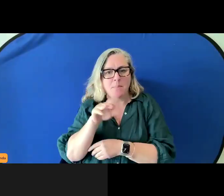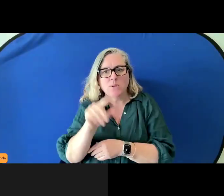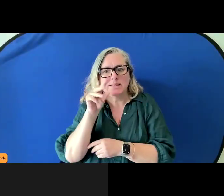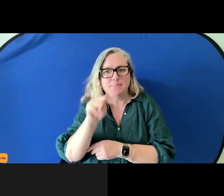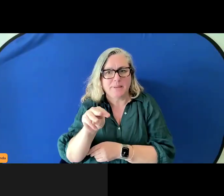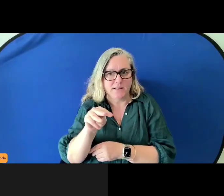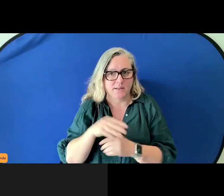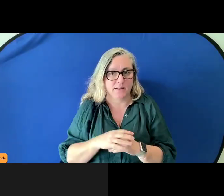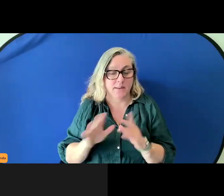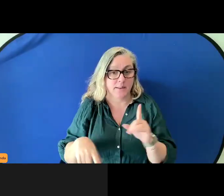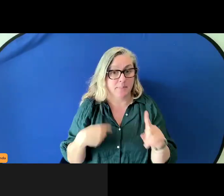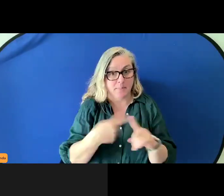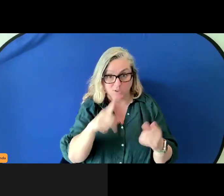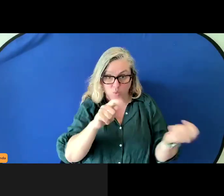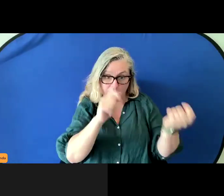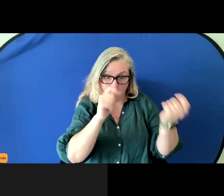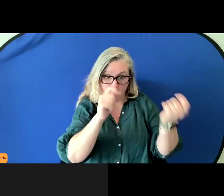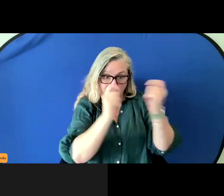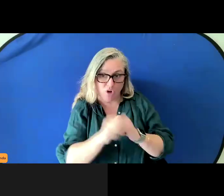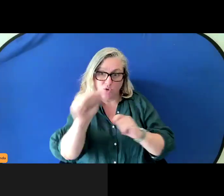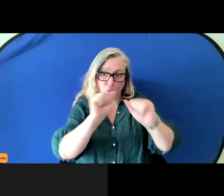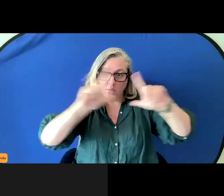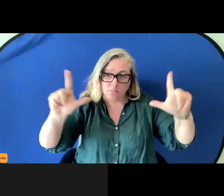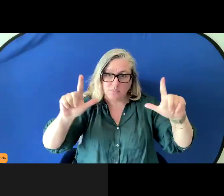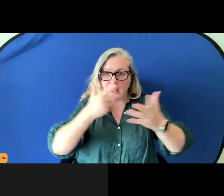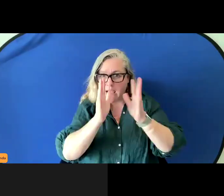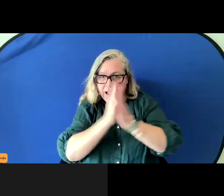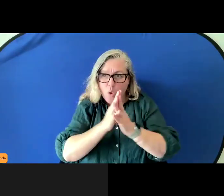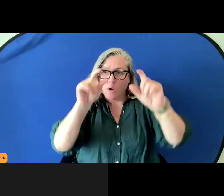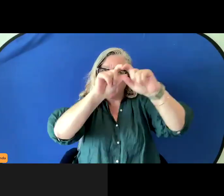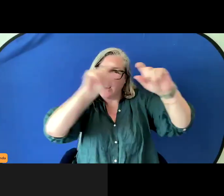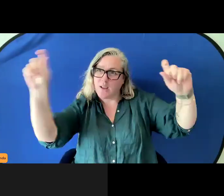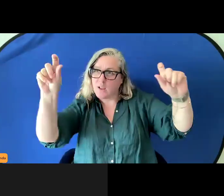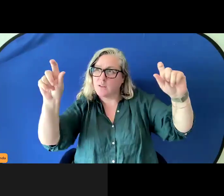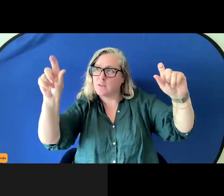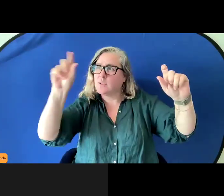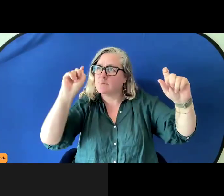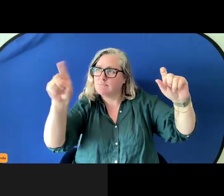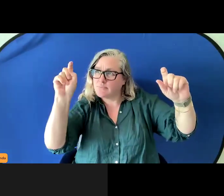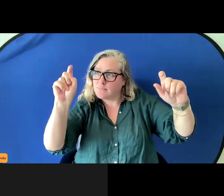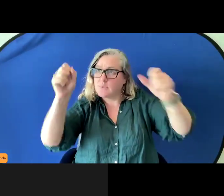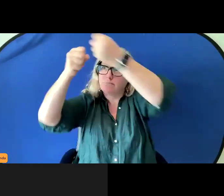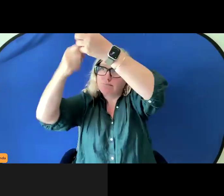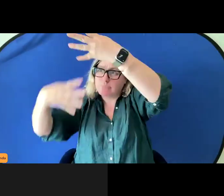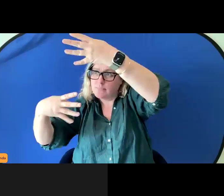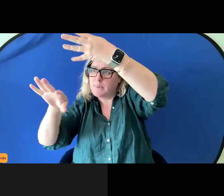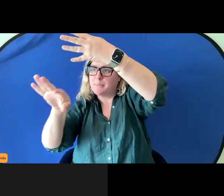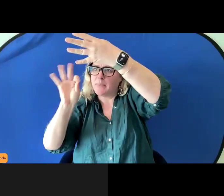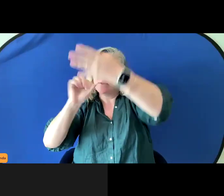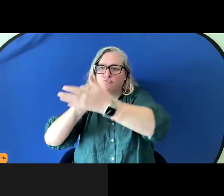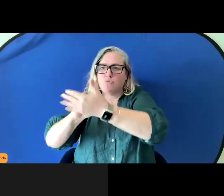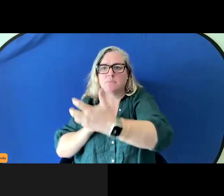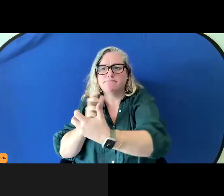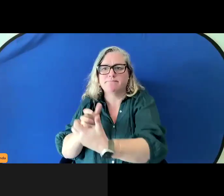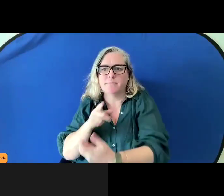You can also change your view settings if that's helpful for you by navigating the view settings on the top right of the screen. Please send us